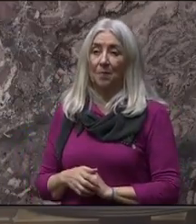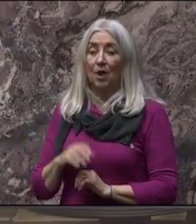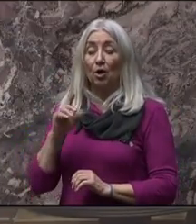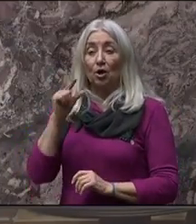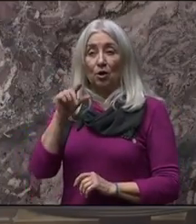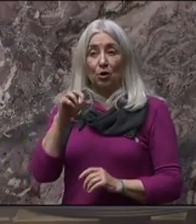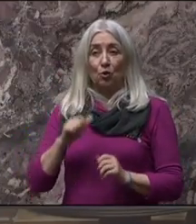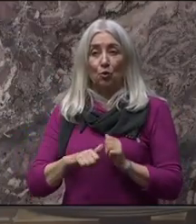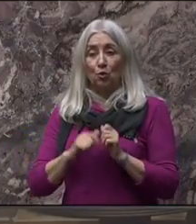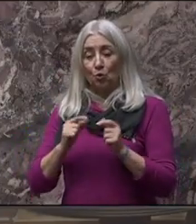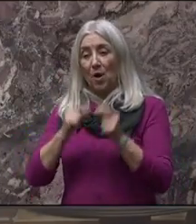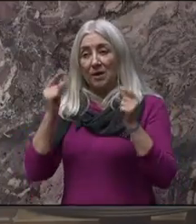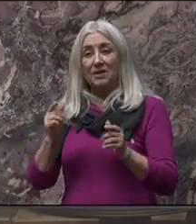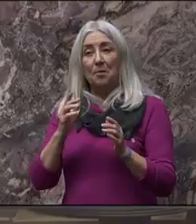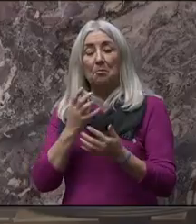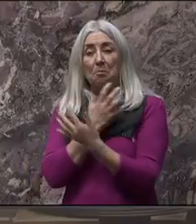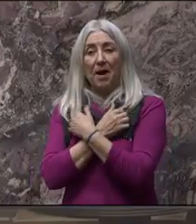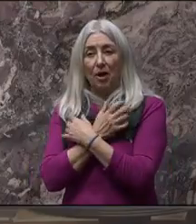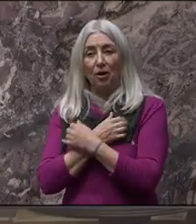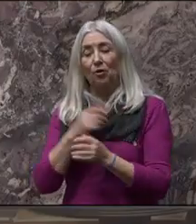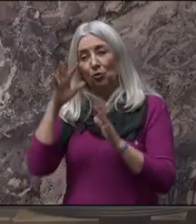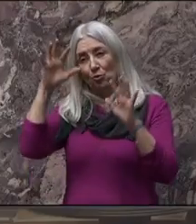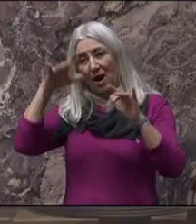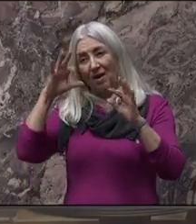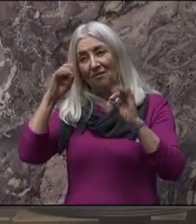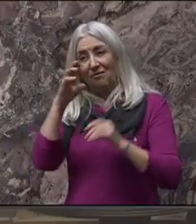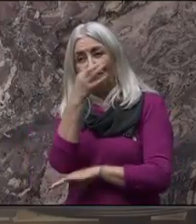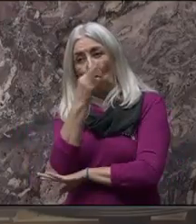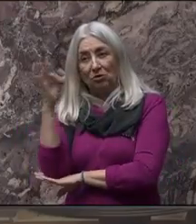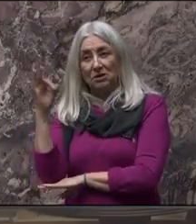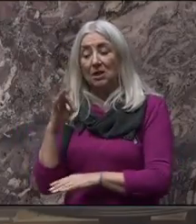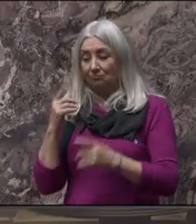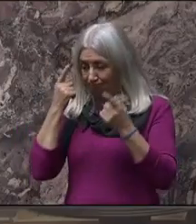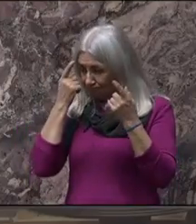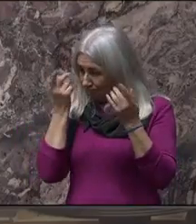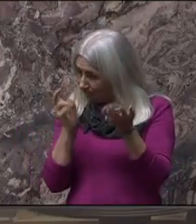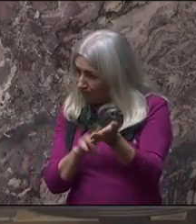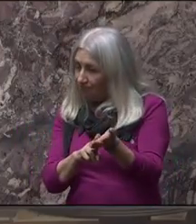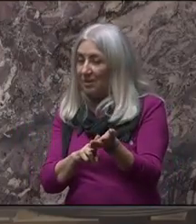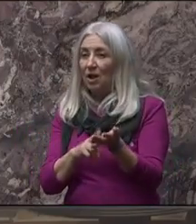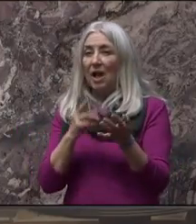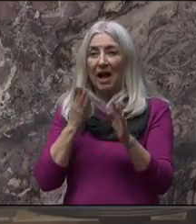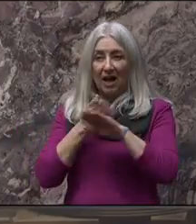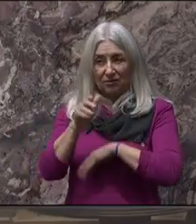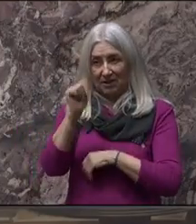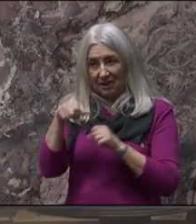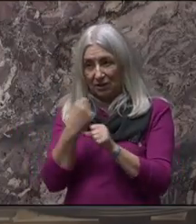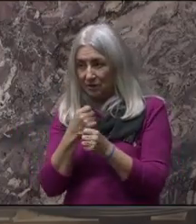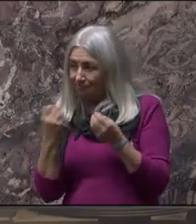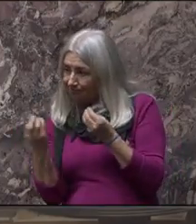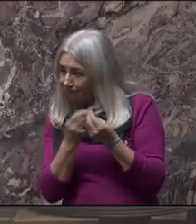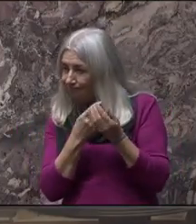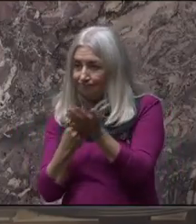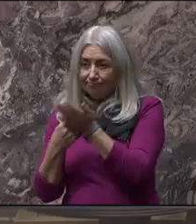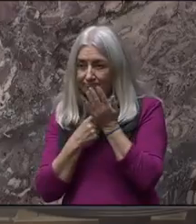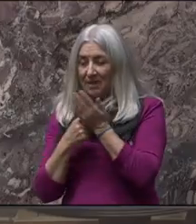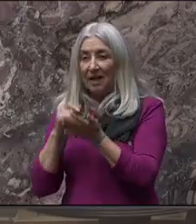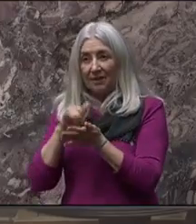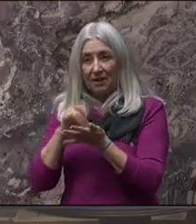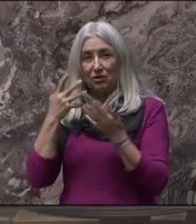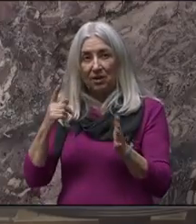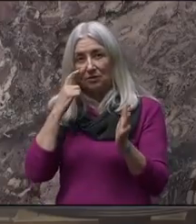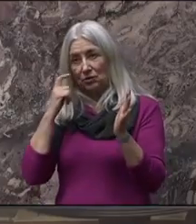Rainforest Agreement was achieved after a decade of work and has been recognized through the Queen's Commonwealth